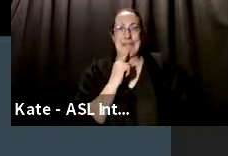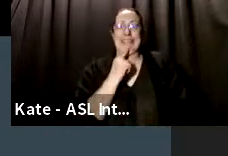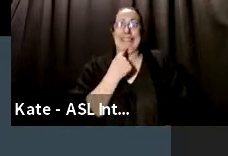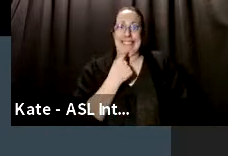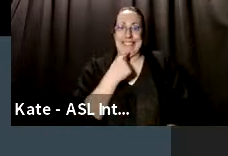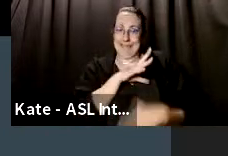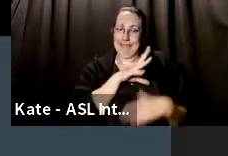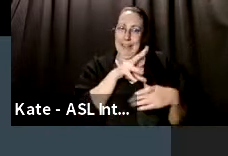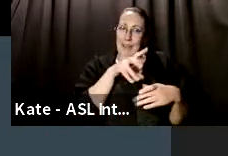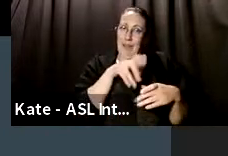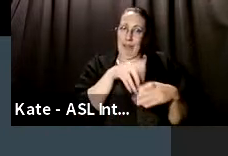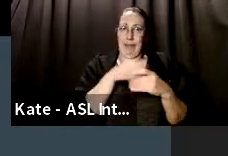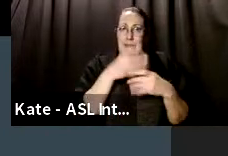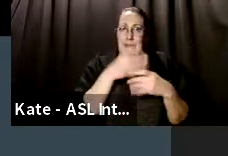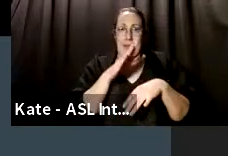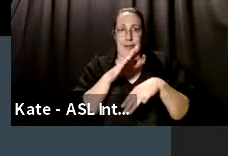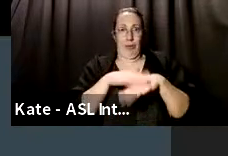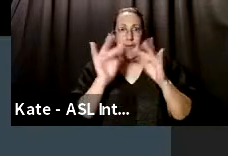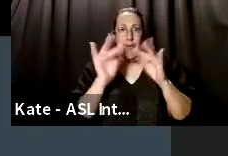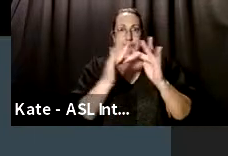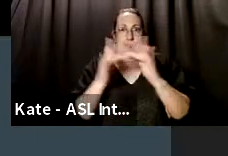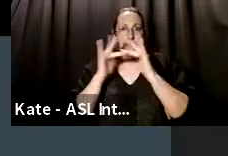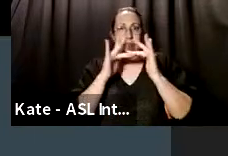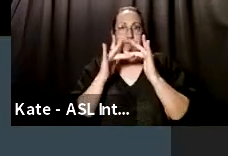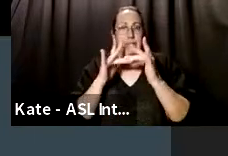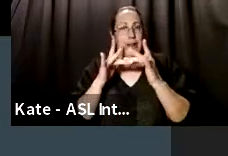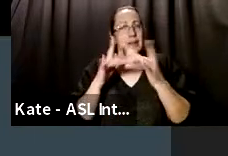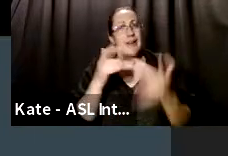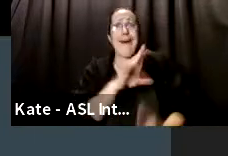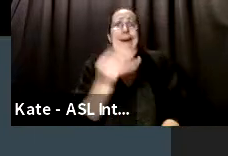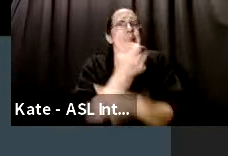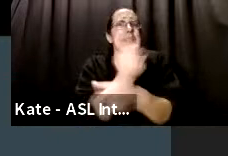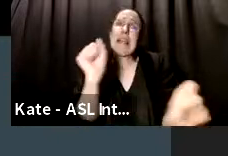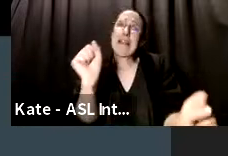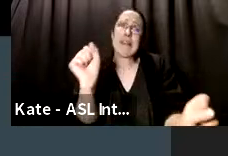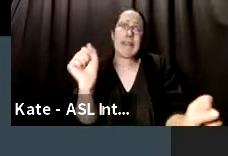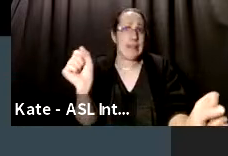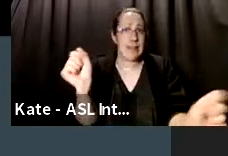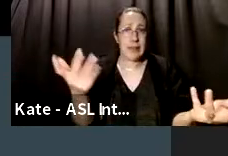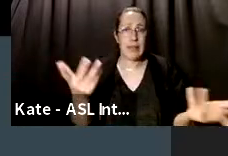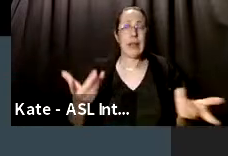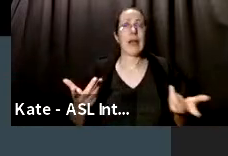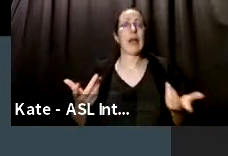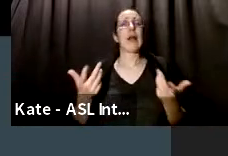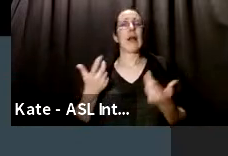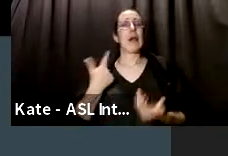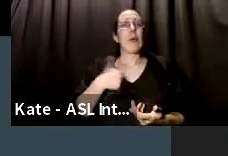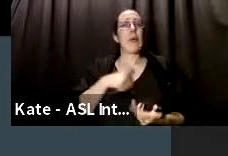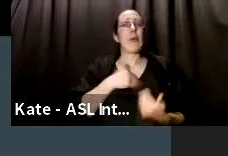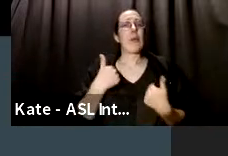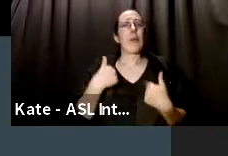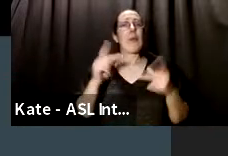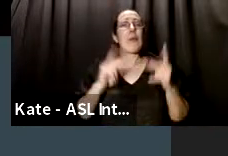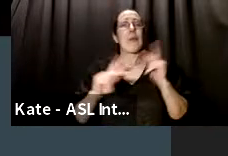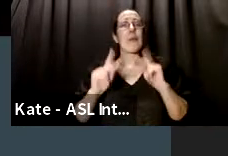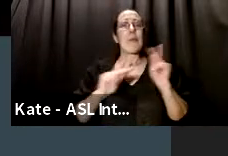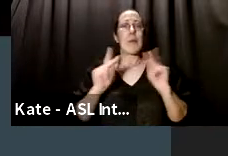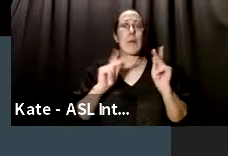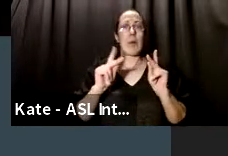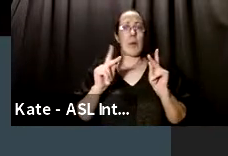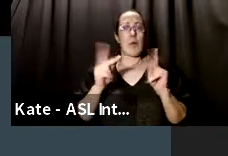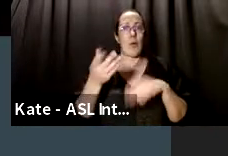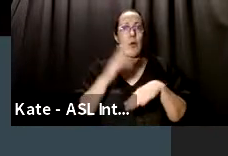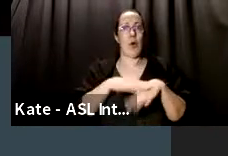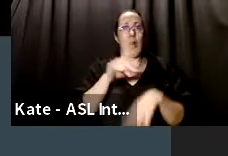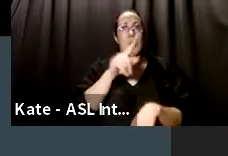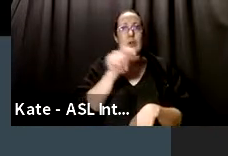evolving that virtually and ensuring just safety with them, right? We have young people who are zooming in